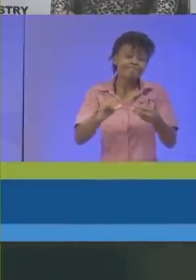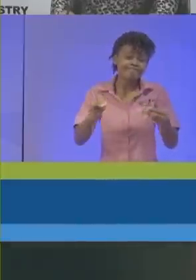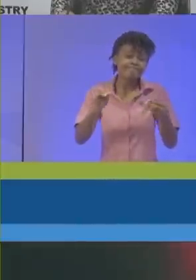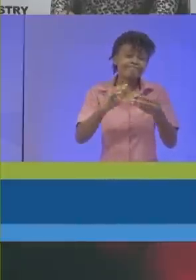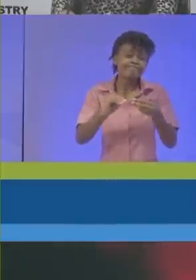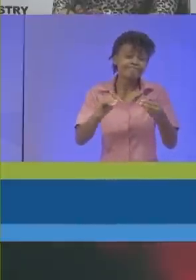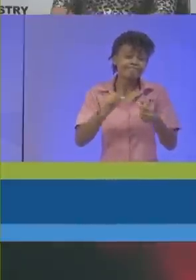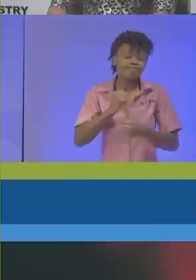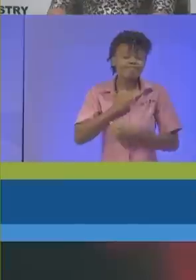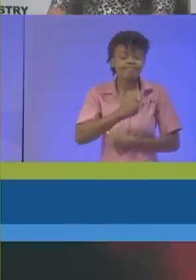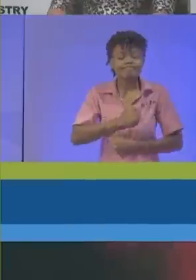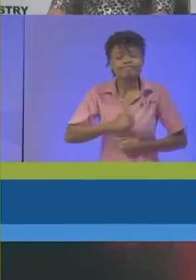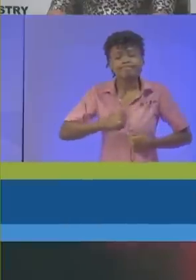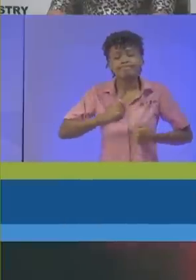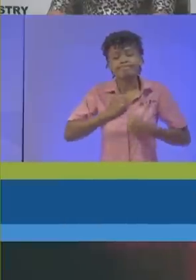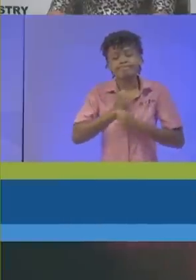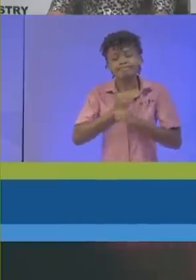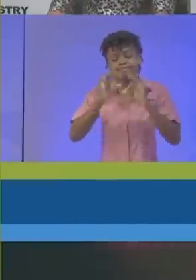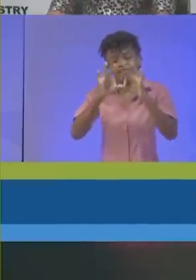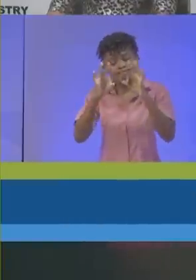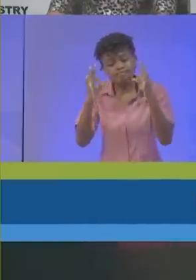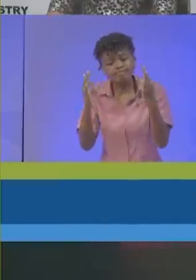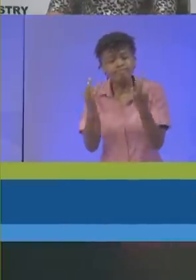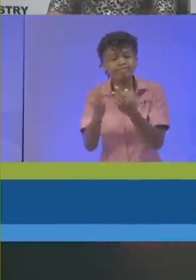loved ones of the deceased.